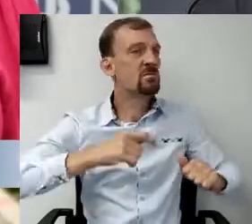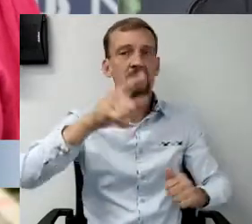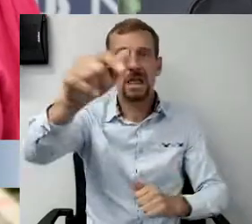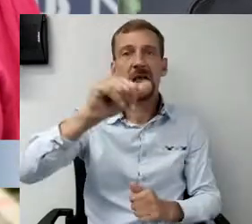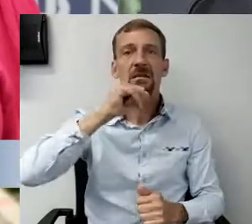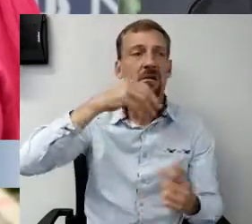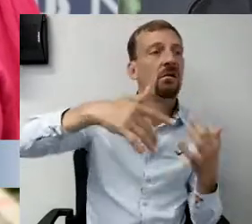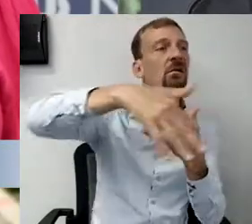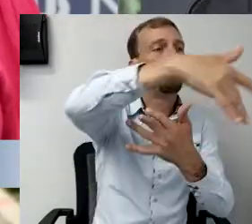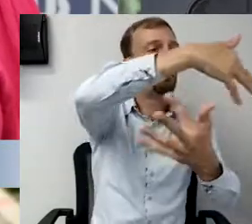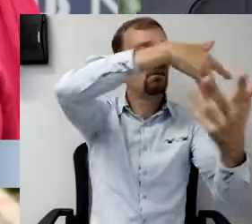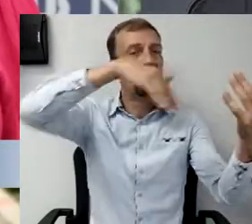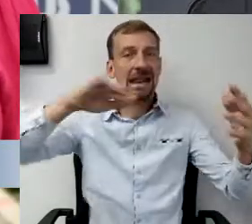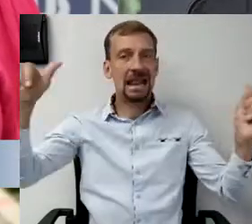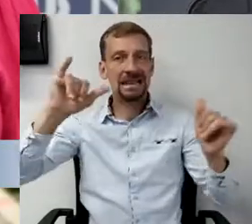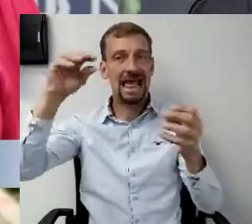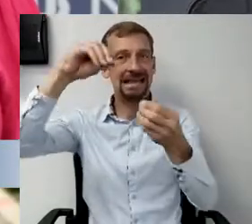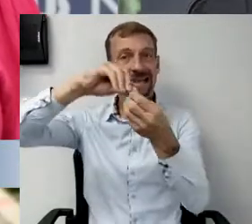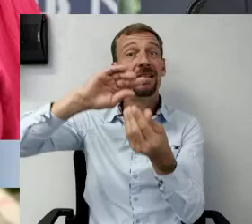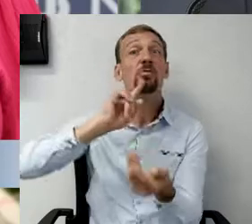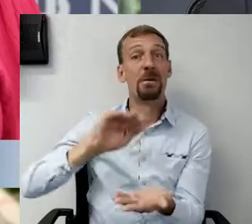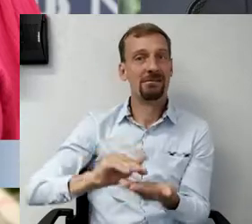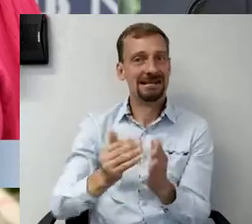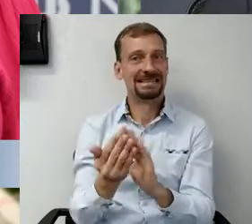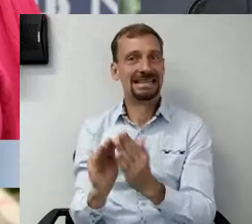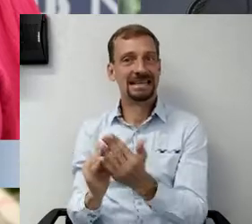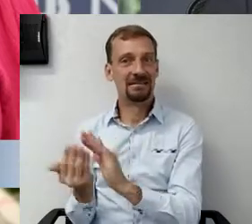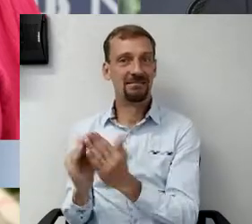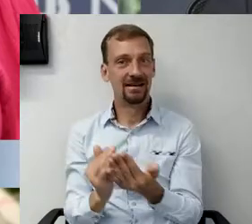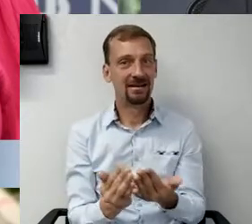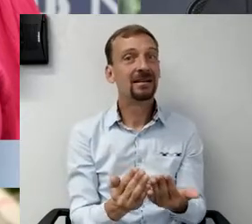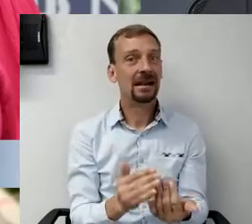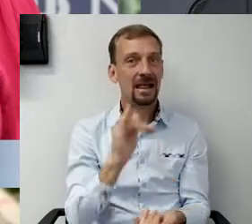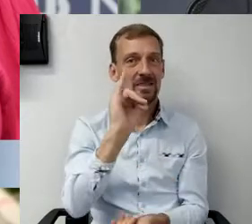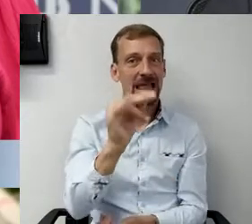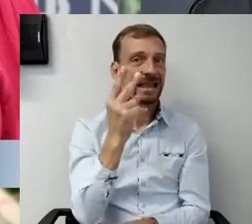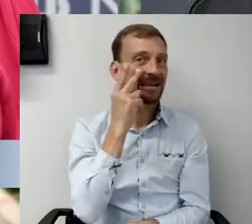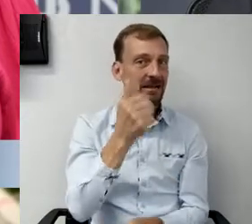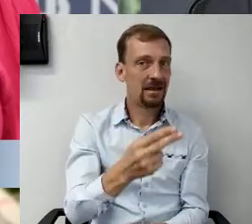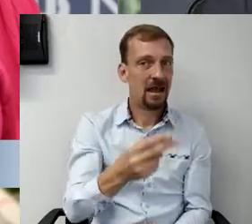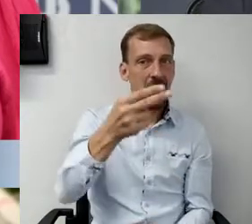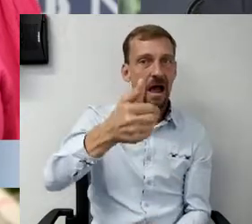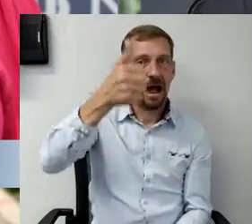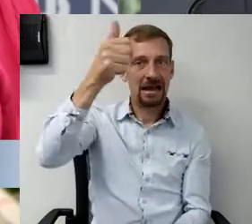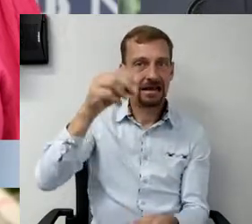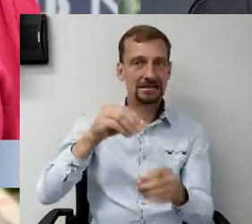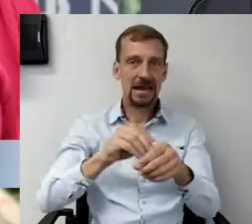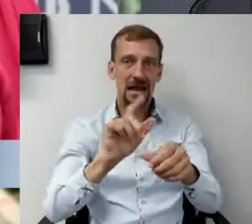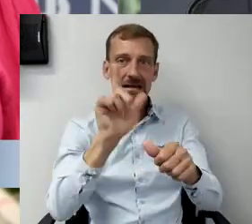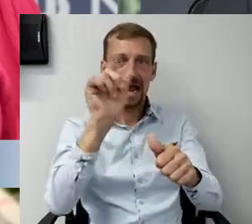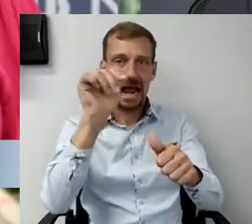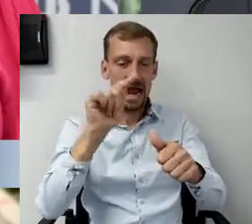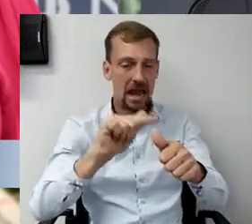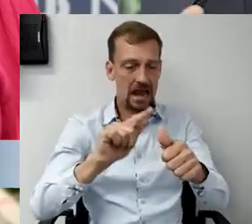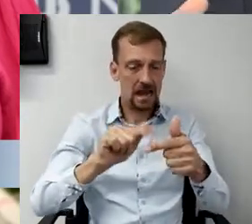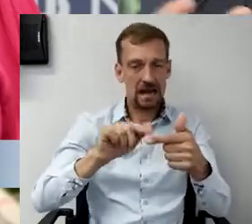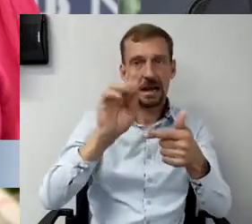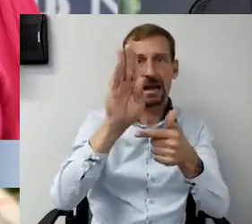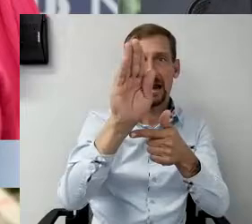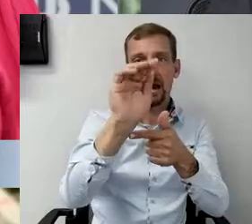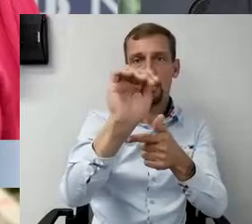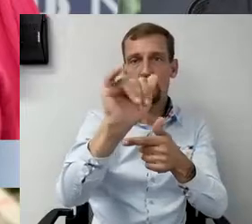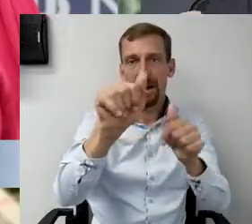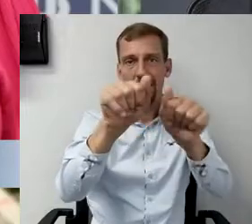congregate, like they would. That's why you see the highest mortality rates are in LA and the Bay Area, where you